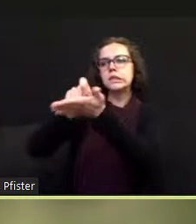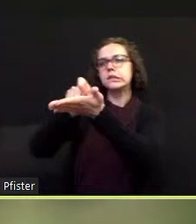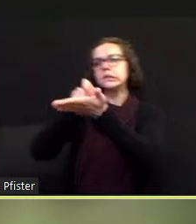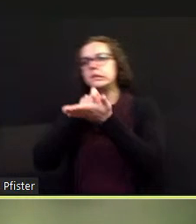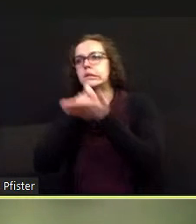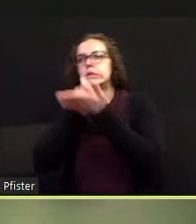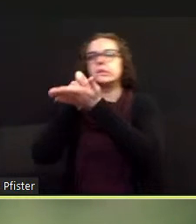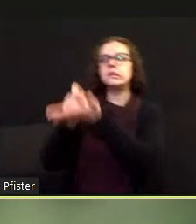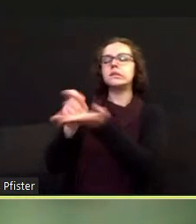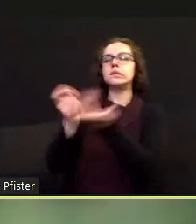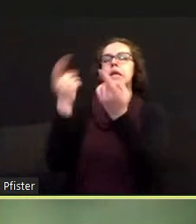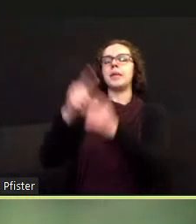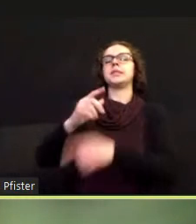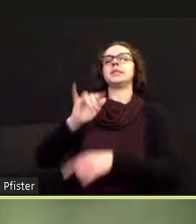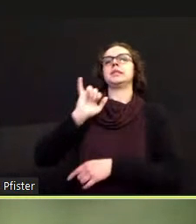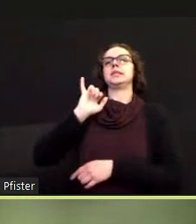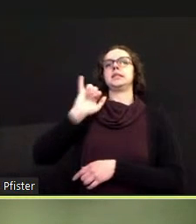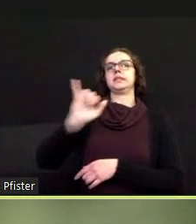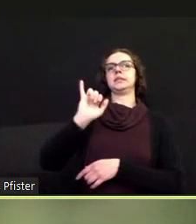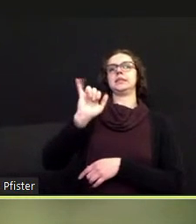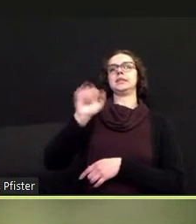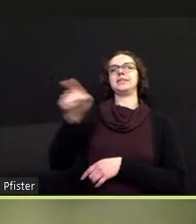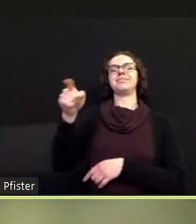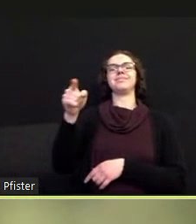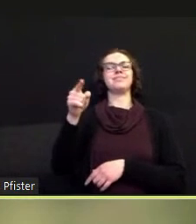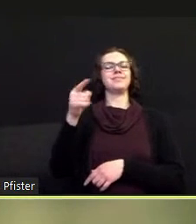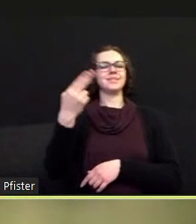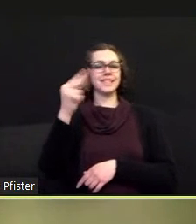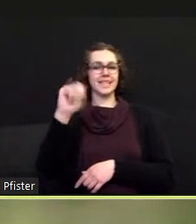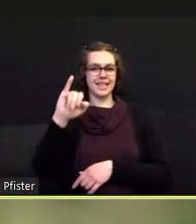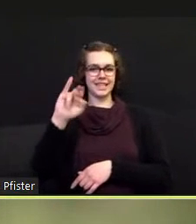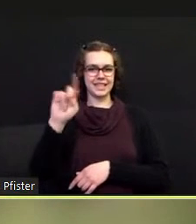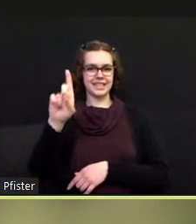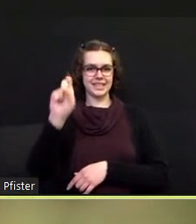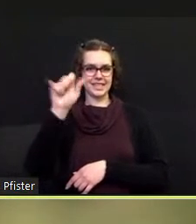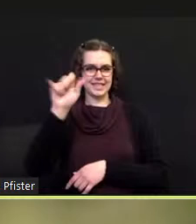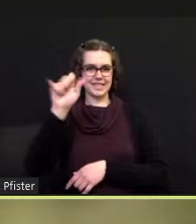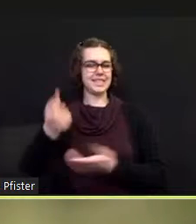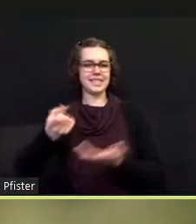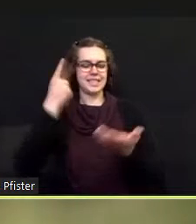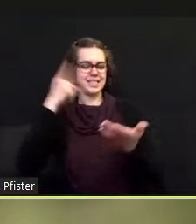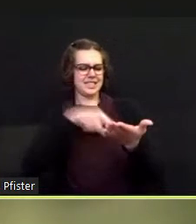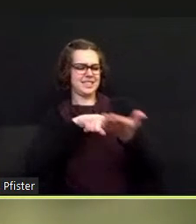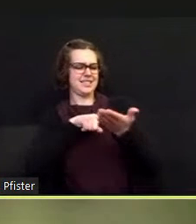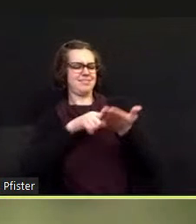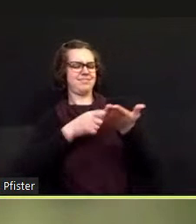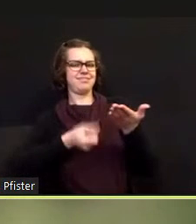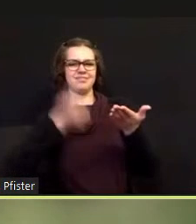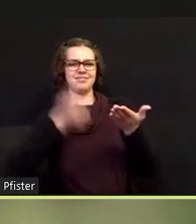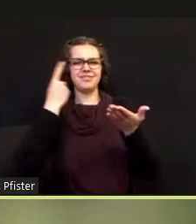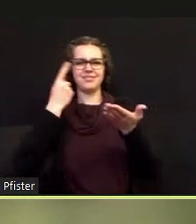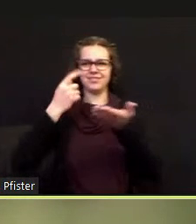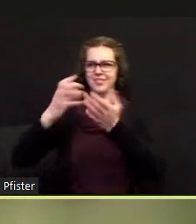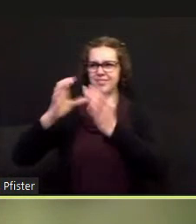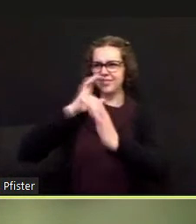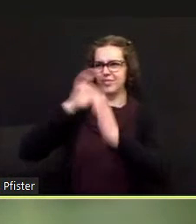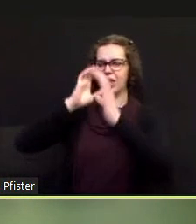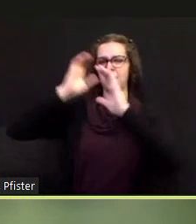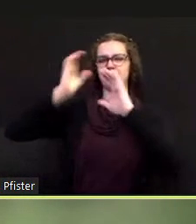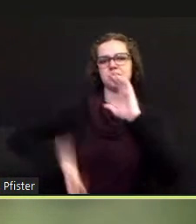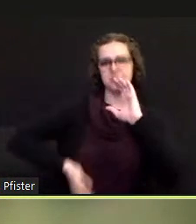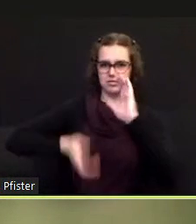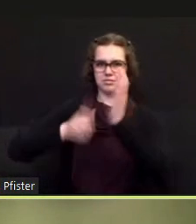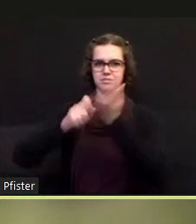that Hensley couldn't really understand what he was writing and they were having trouble communicating in written English. So